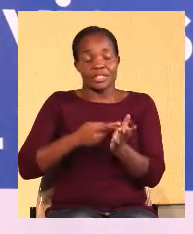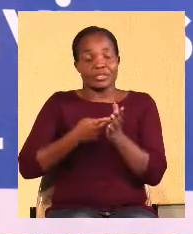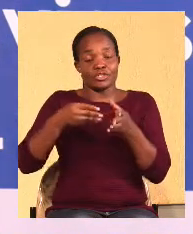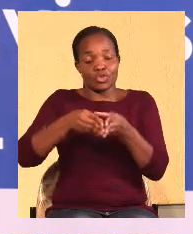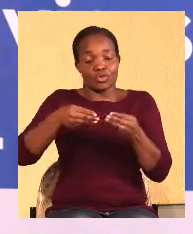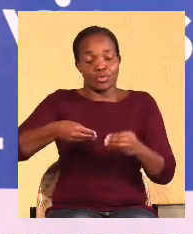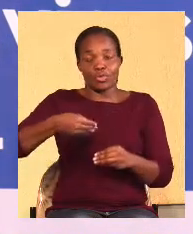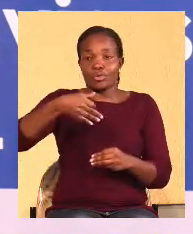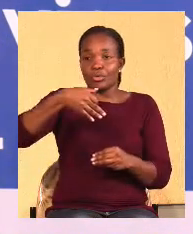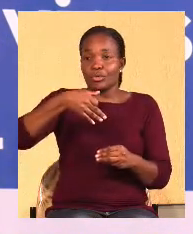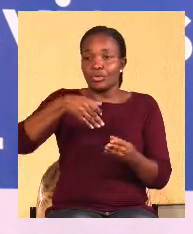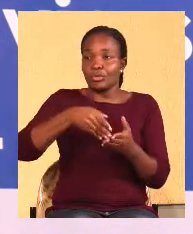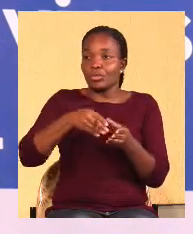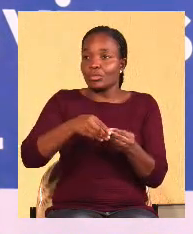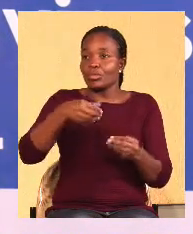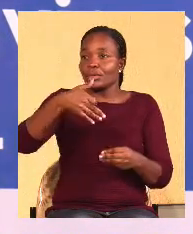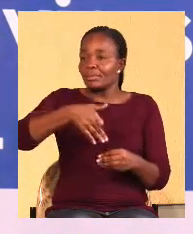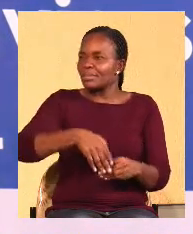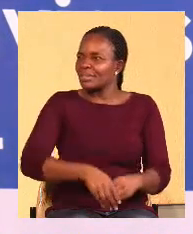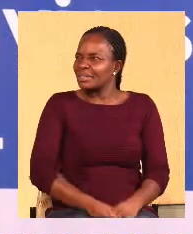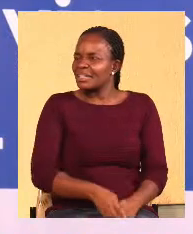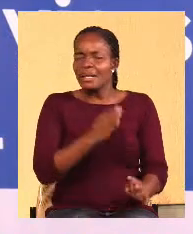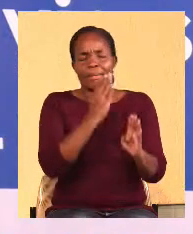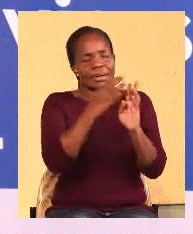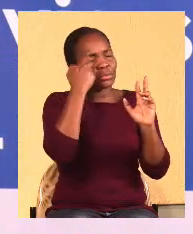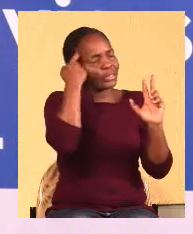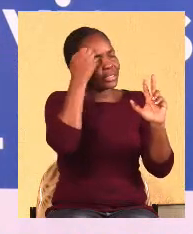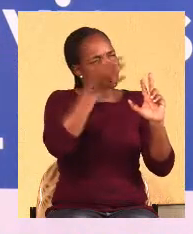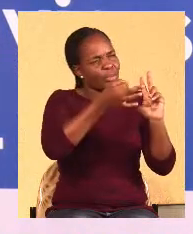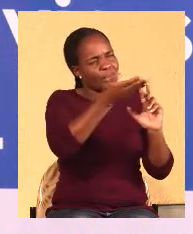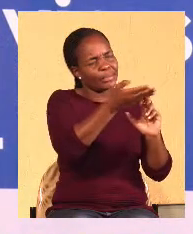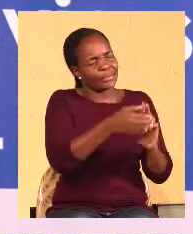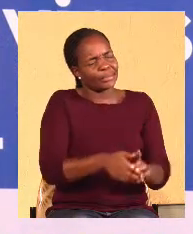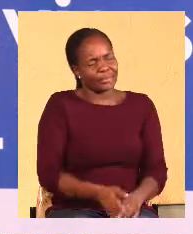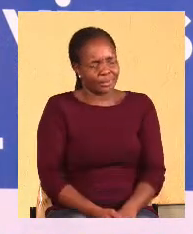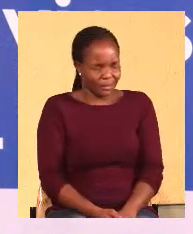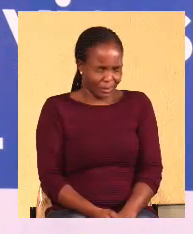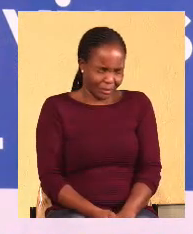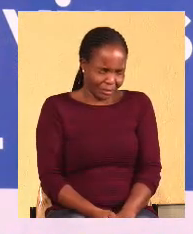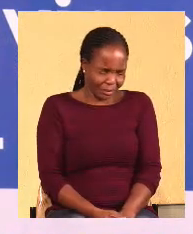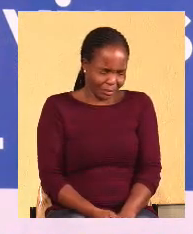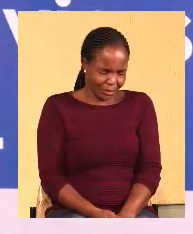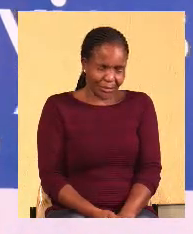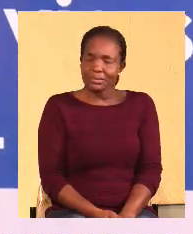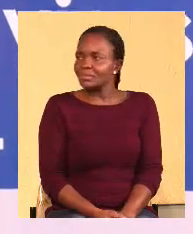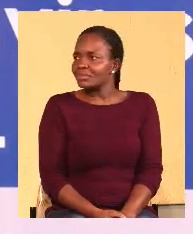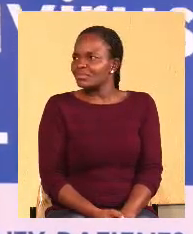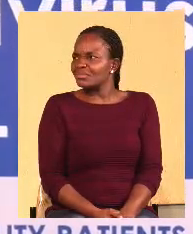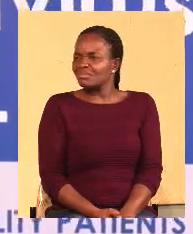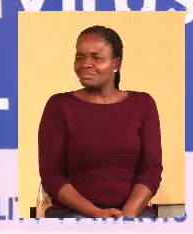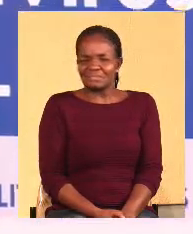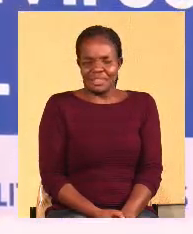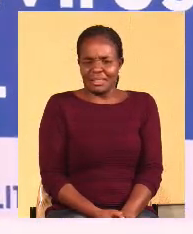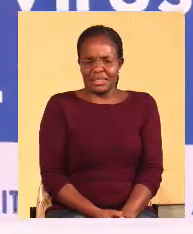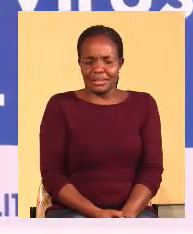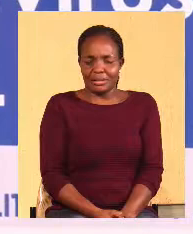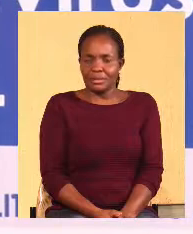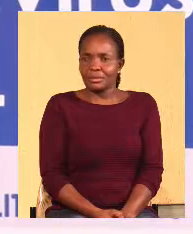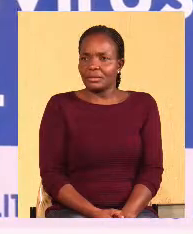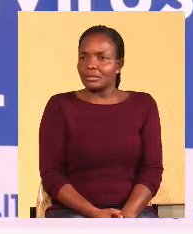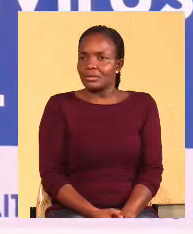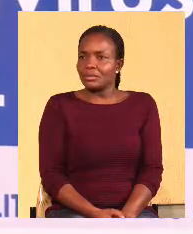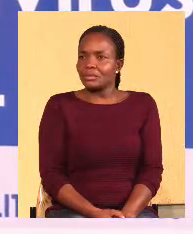want to really ask a question to our Minister of Justice in terms of the enforcement of the provisions. And actually,